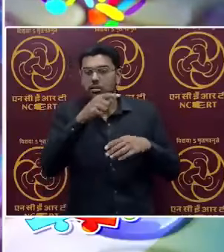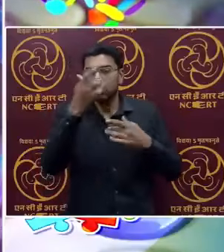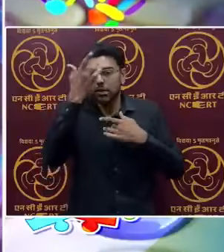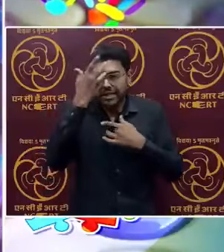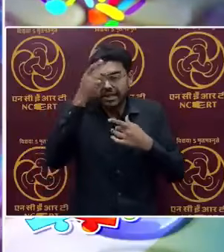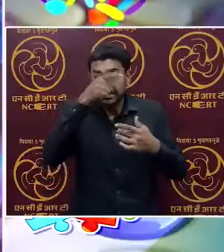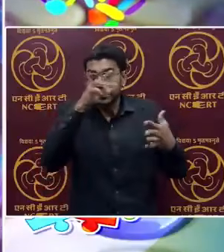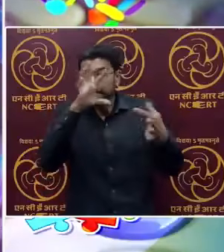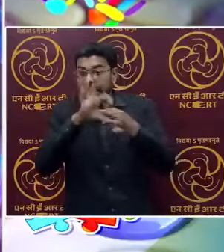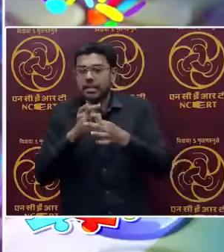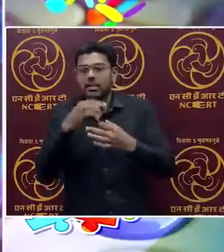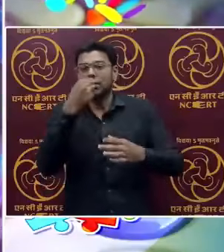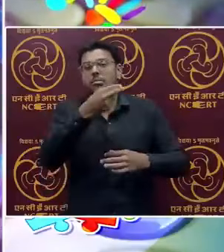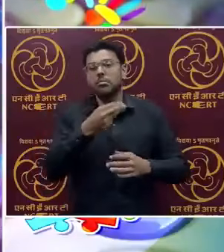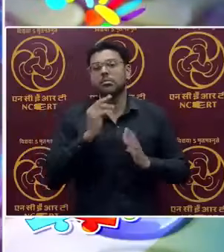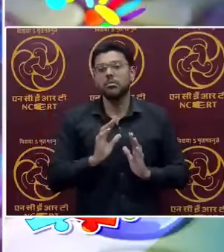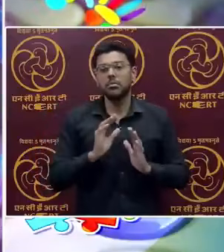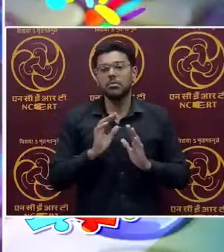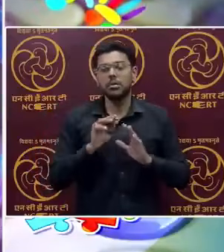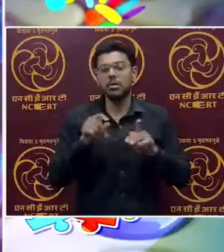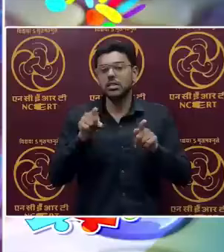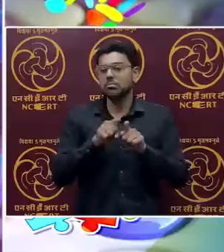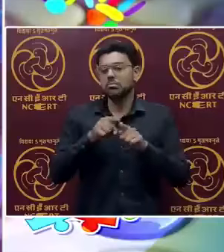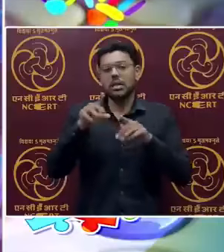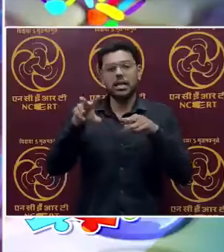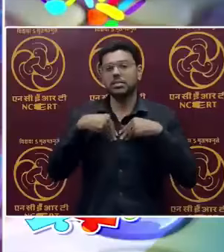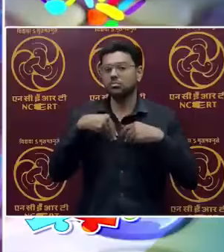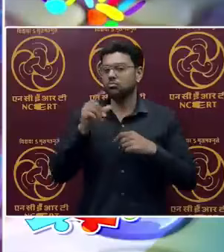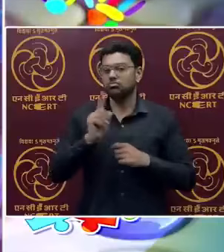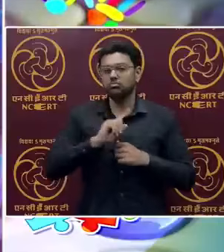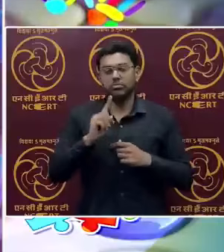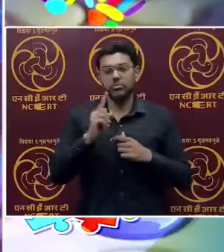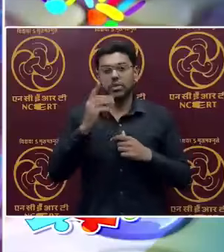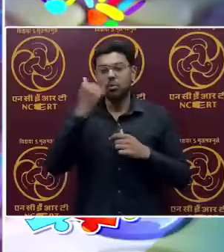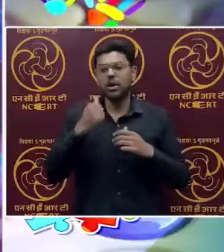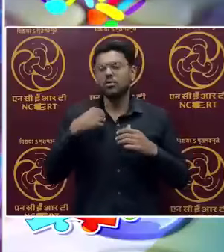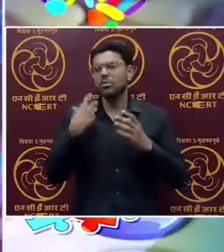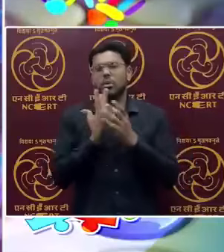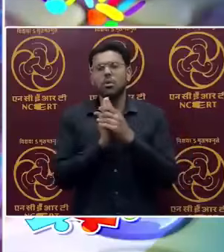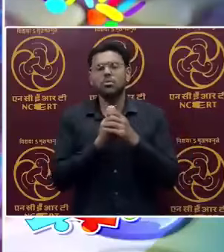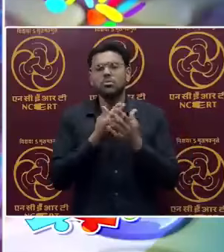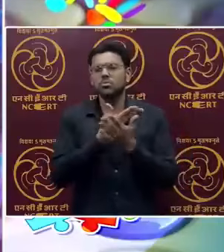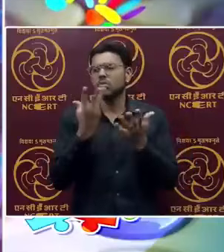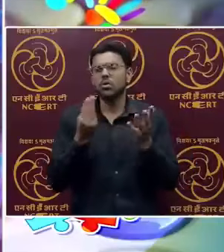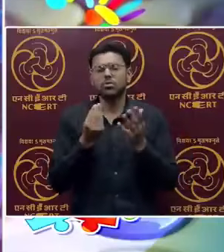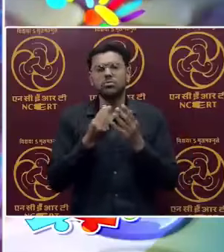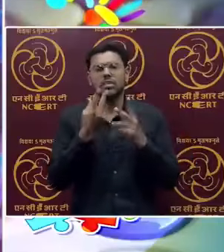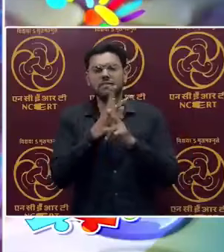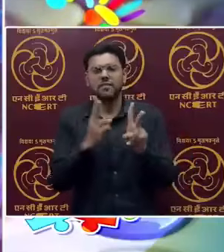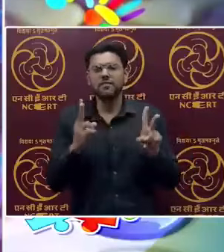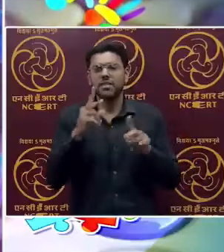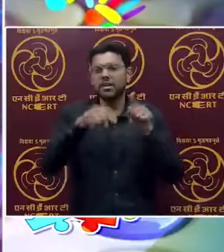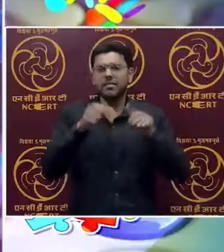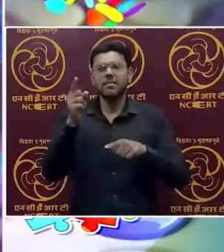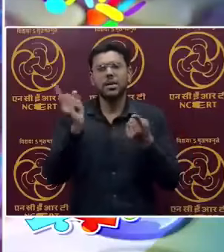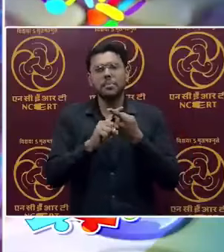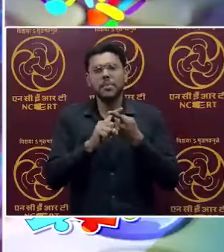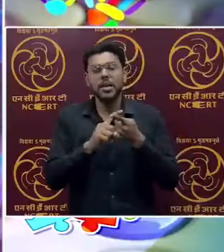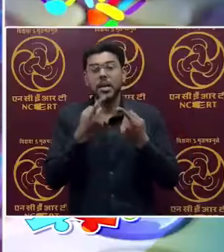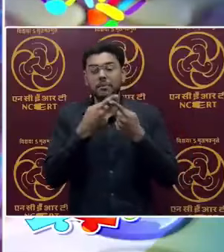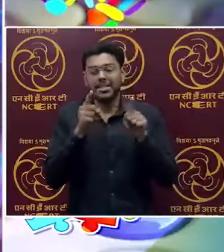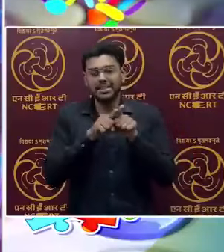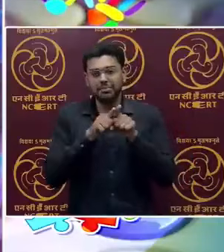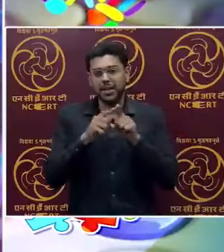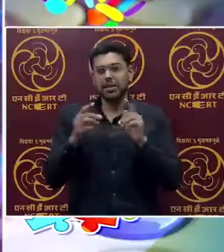she is having. That's absolutely not acceptable, because we all are just different from each other. So, Mary ma'am, I want to ask